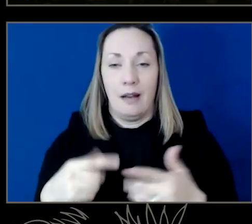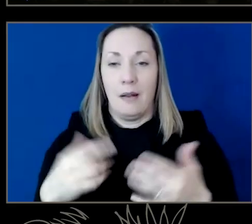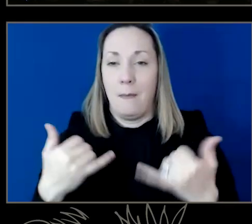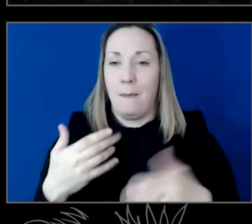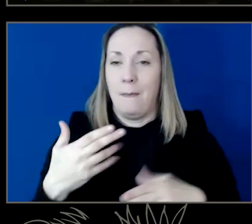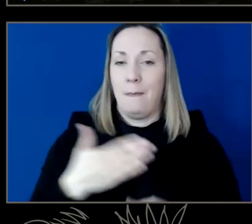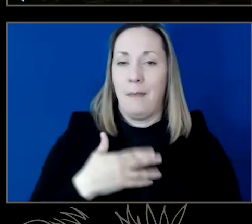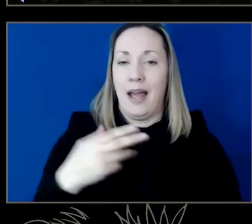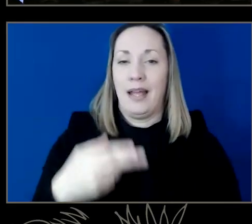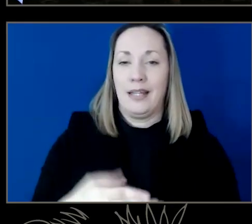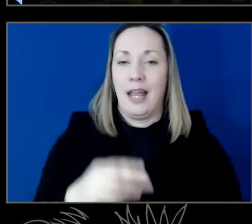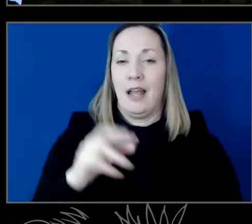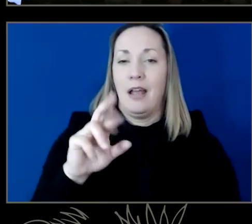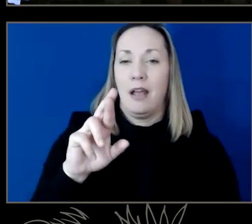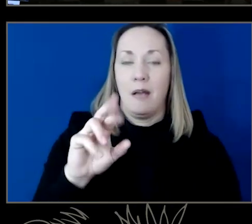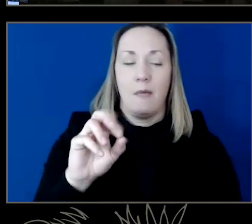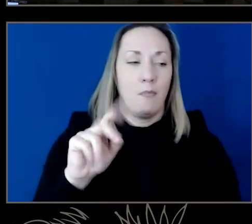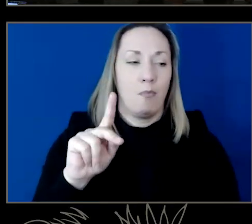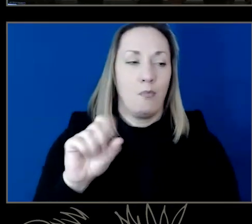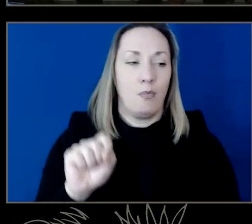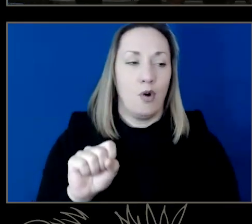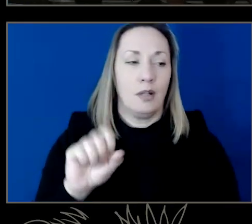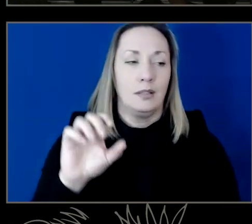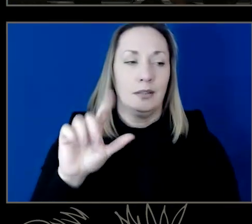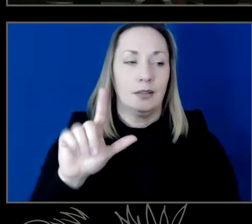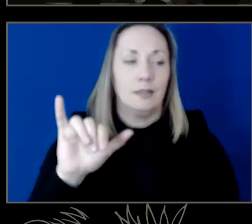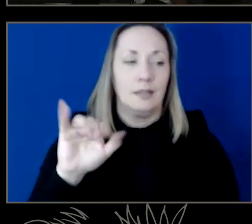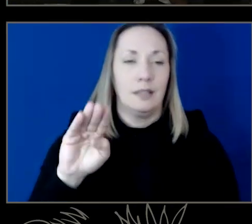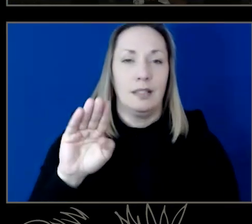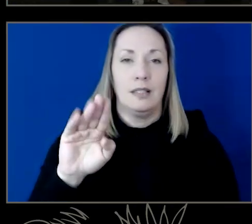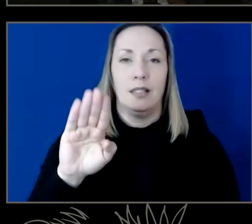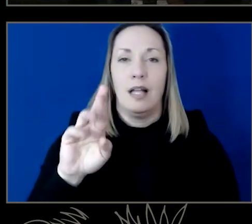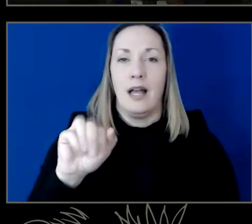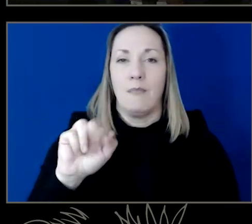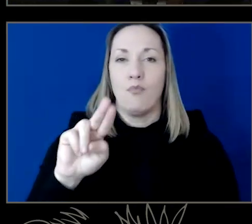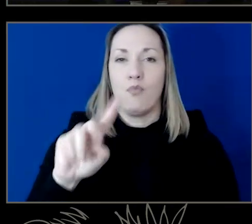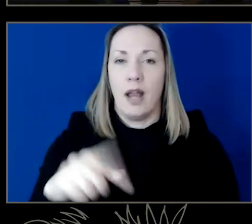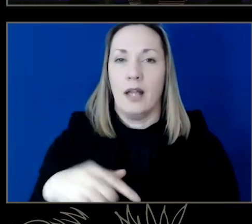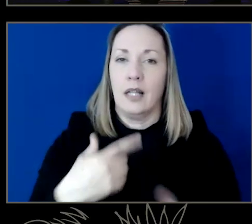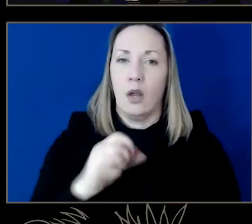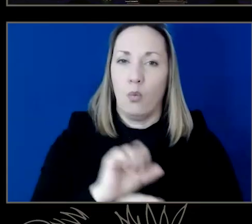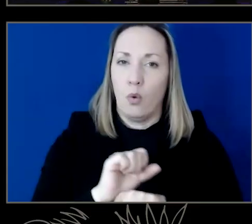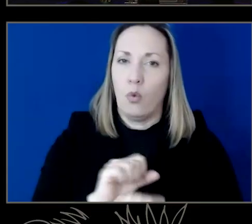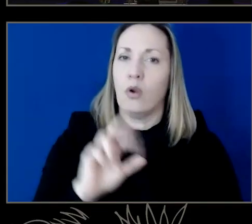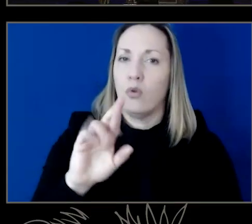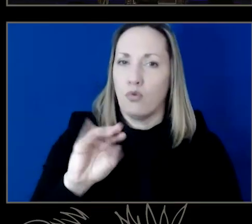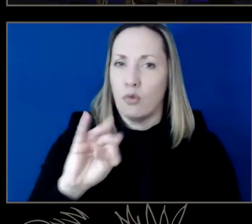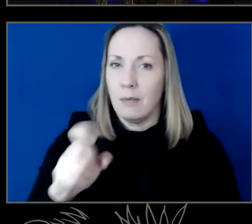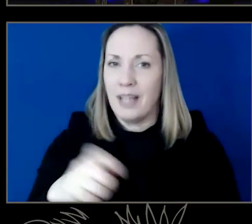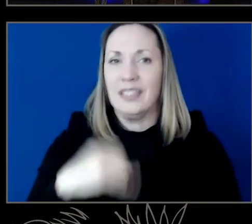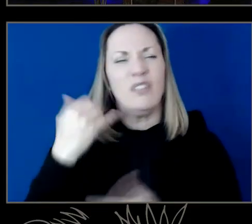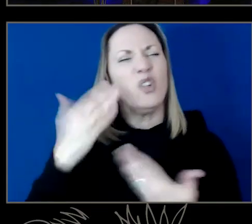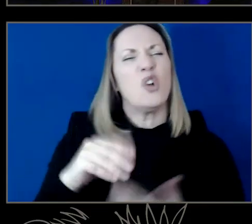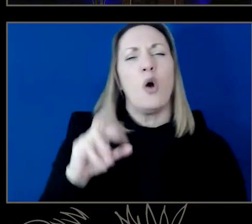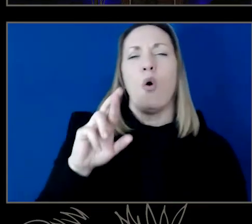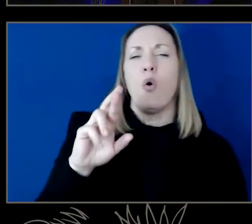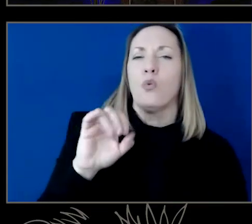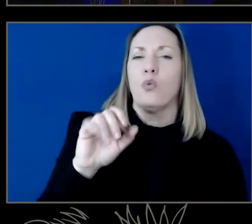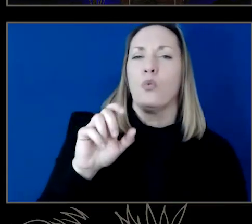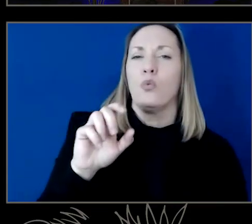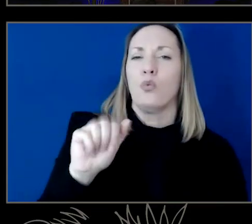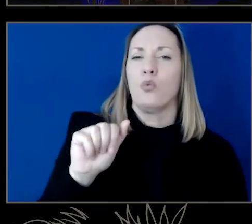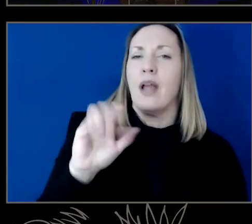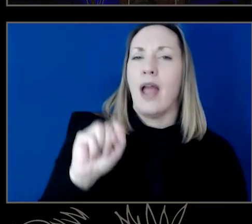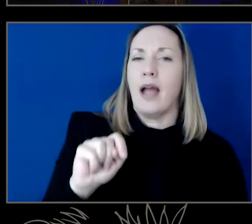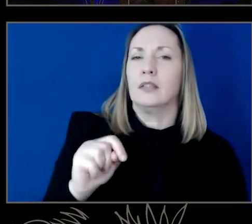do work on the Remix team, developer relations manager, really focused on React Router right now, which if you don't know what React Router is, it's a product from Remix, and if you